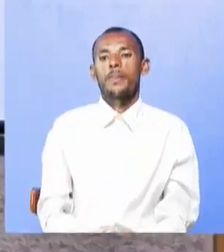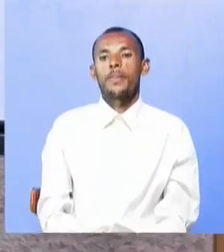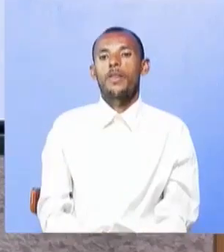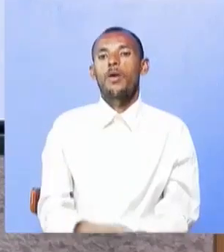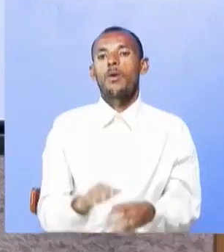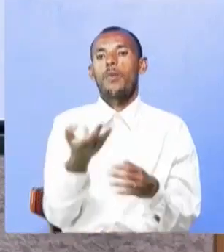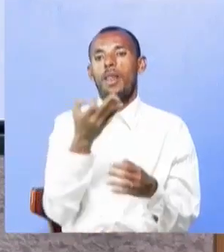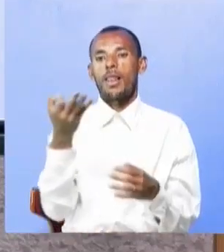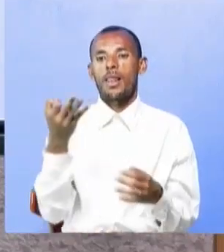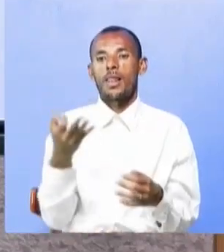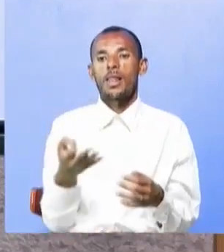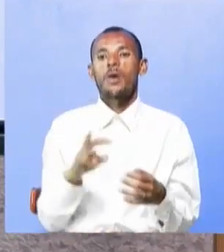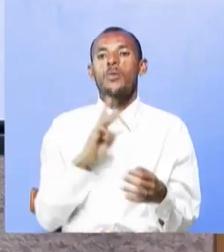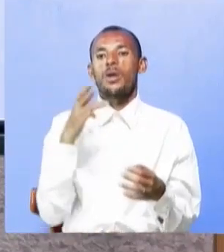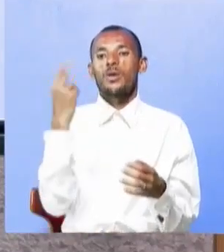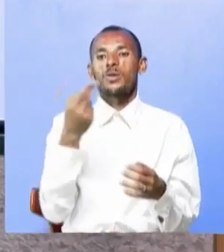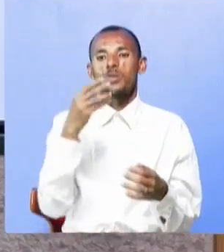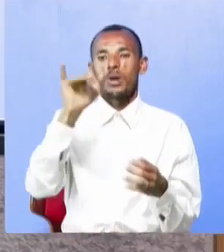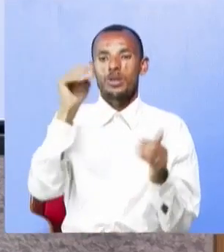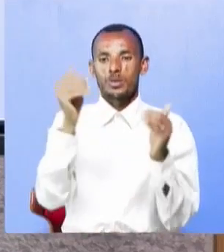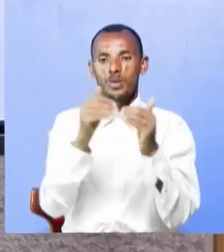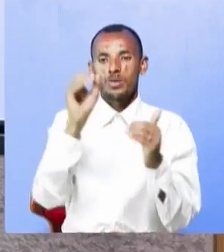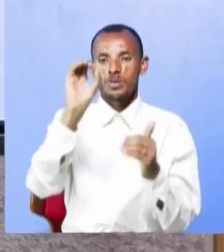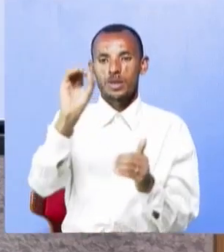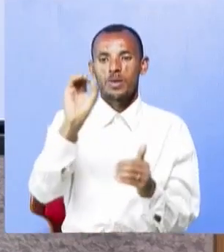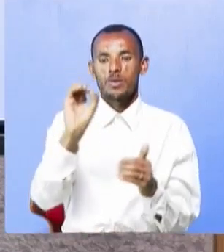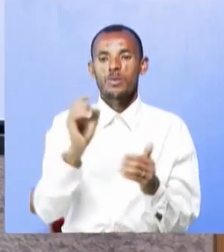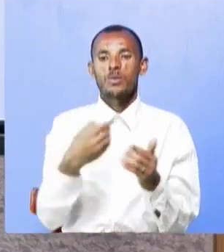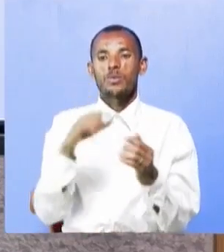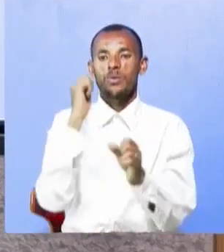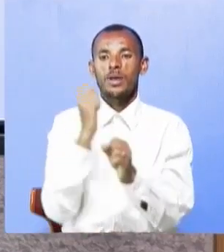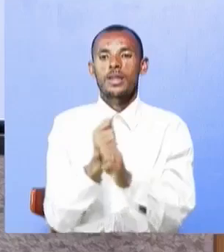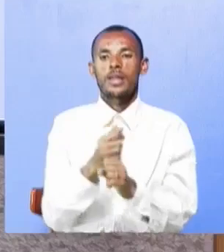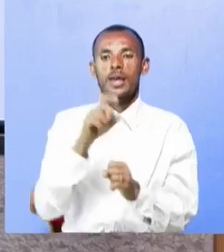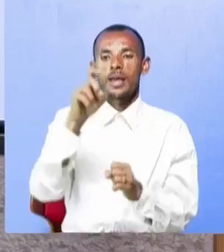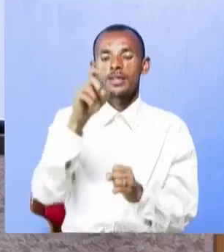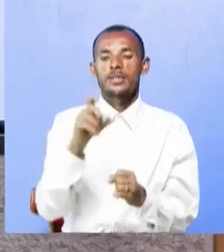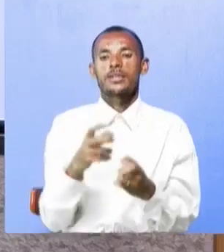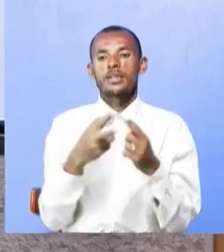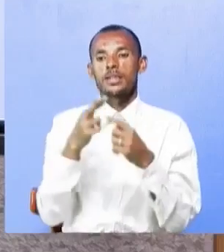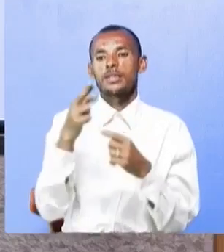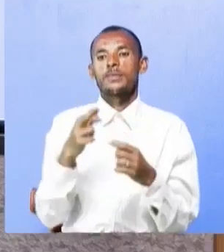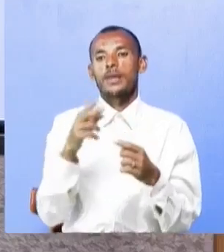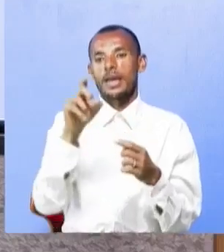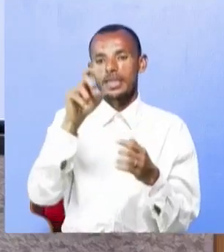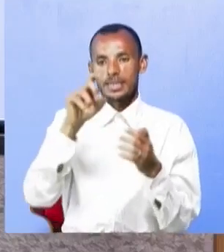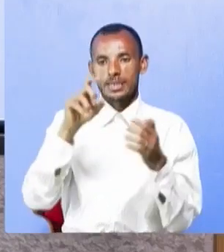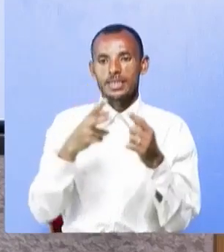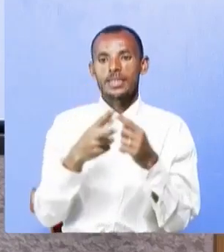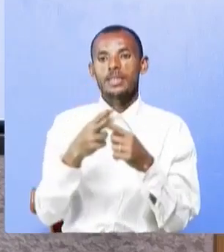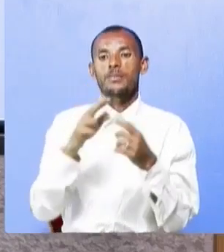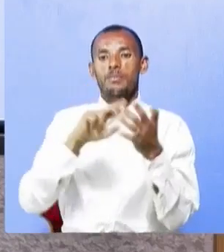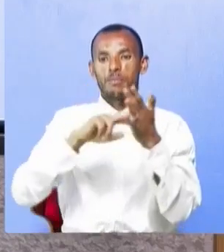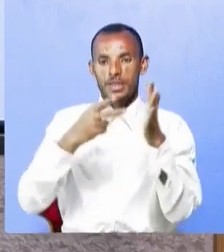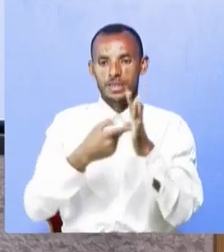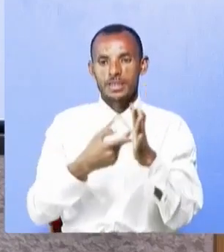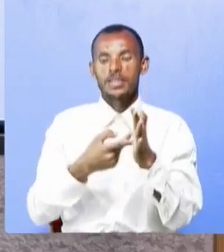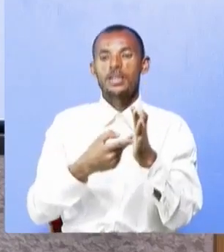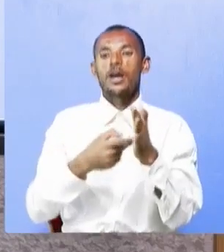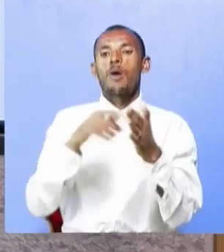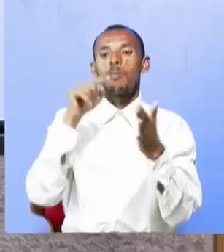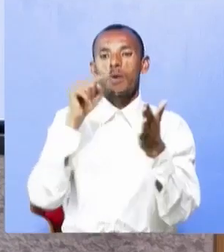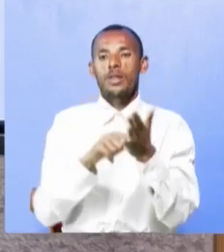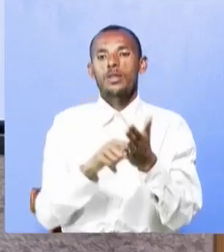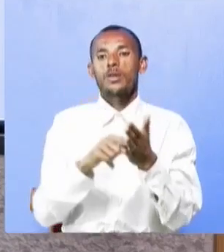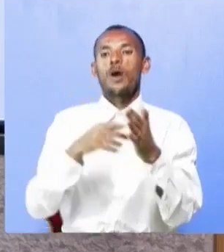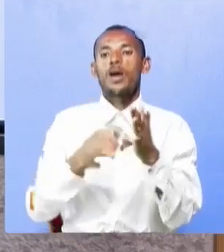Well, we use y is equals to 0 to find the x-intercept because x-intercept means a point where the graph